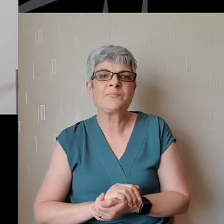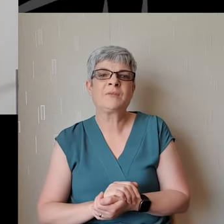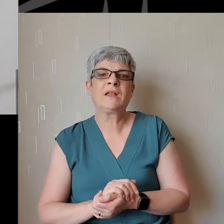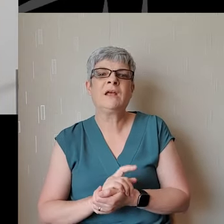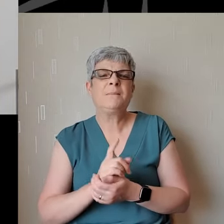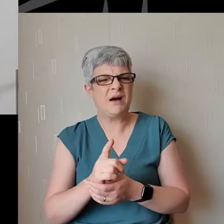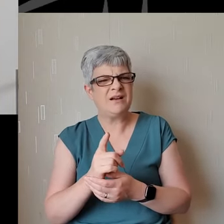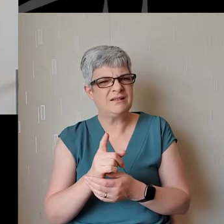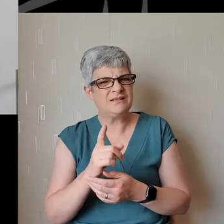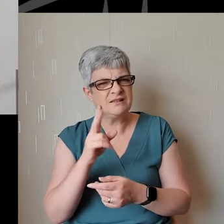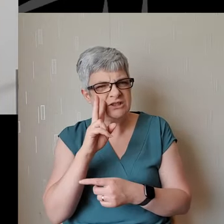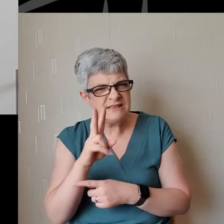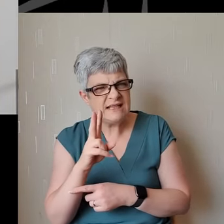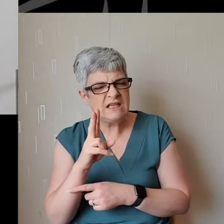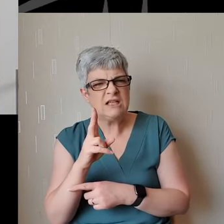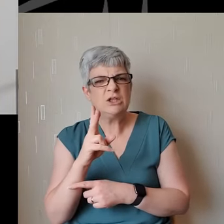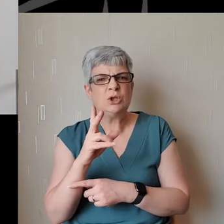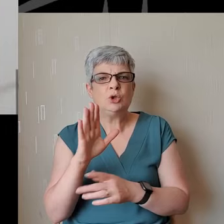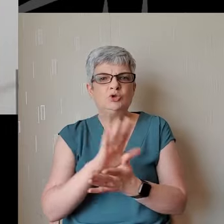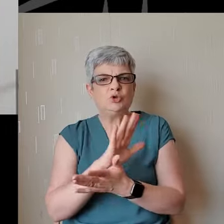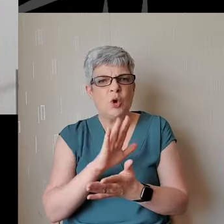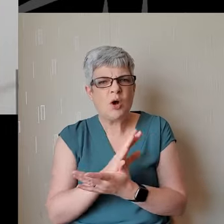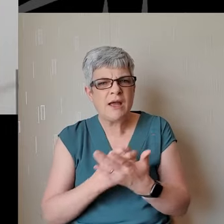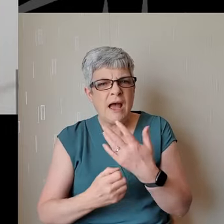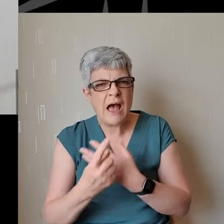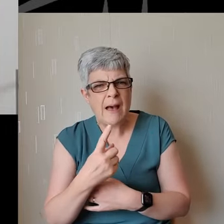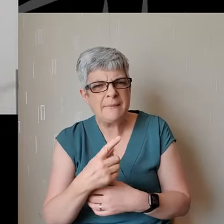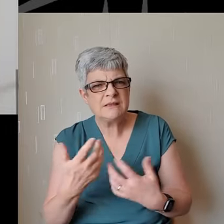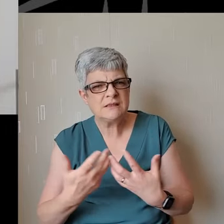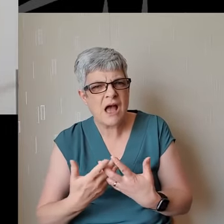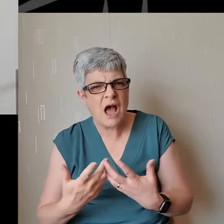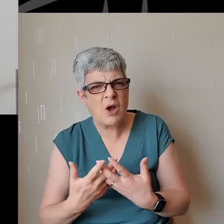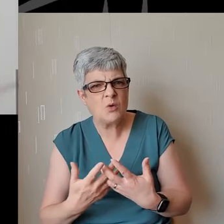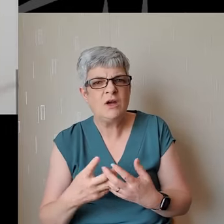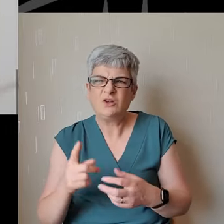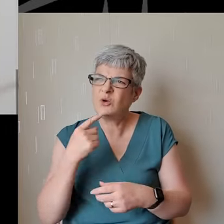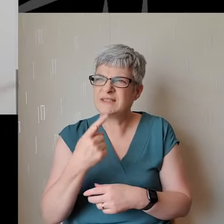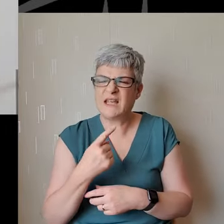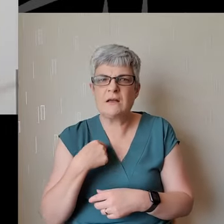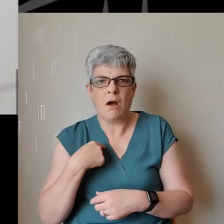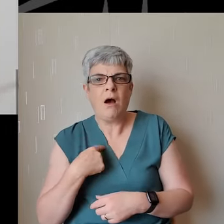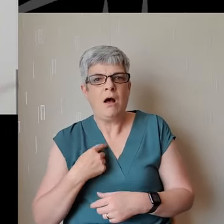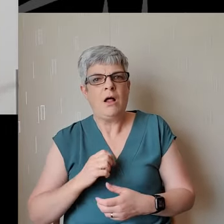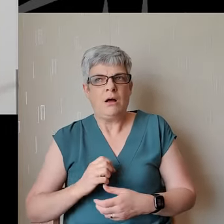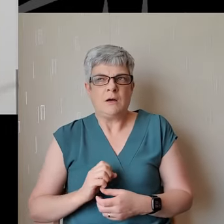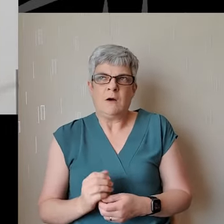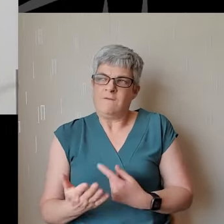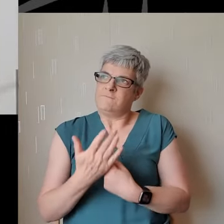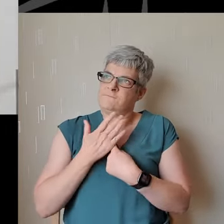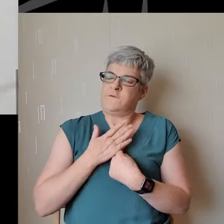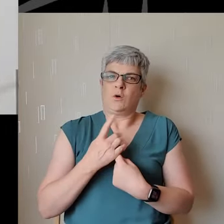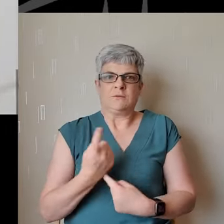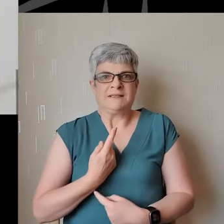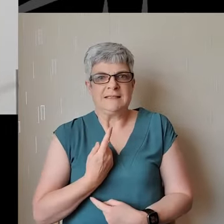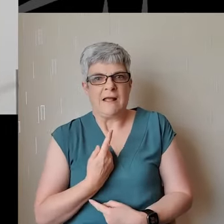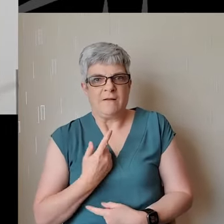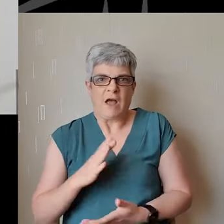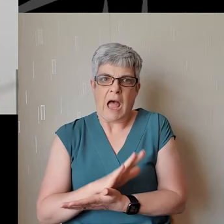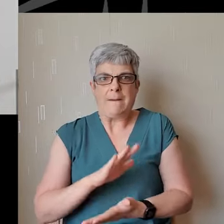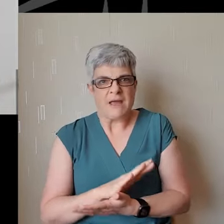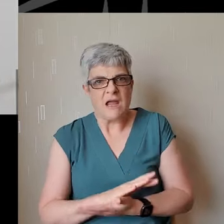But notice the joy comes not by them saying, "Right, I'm going to make myself happy, even if it kills